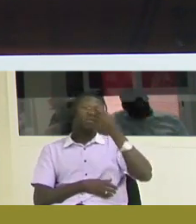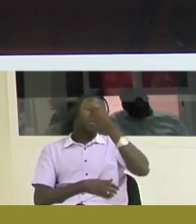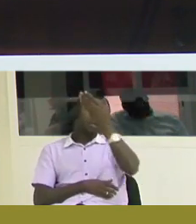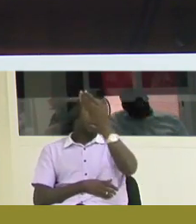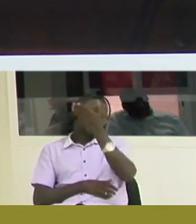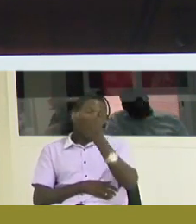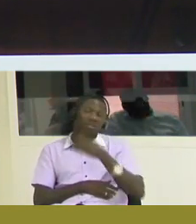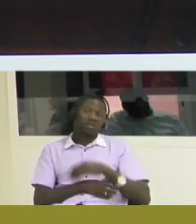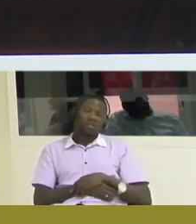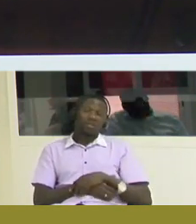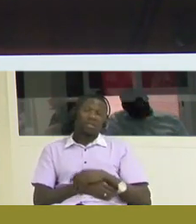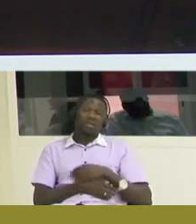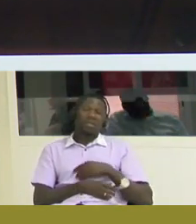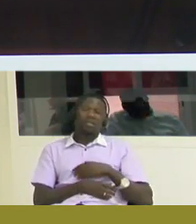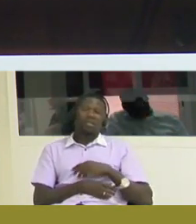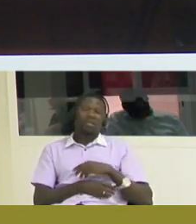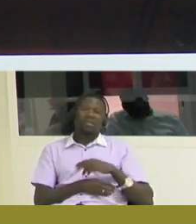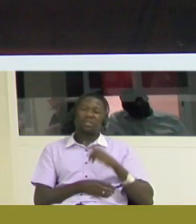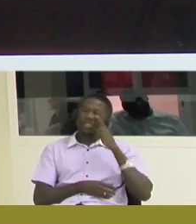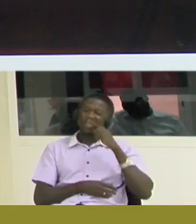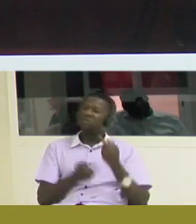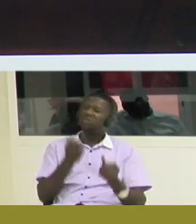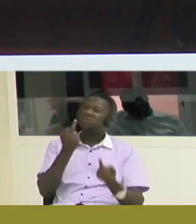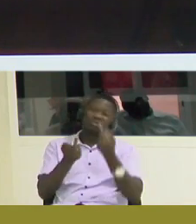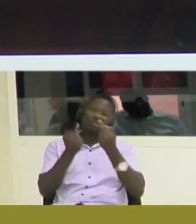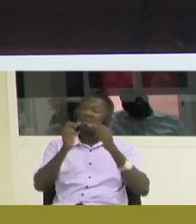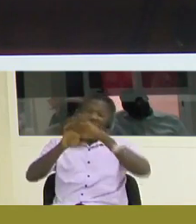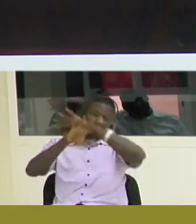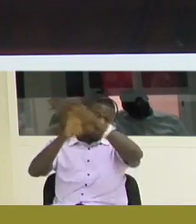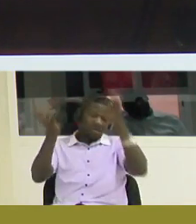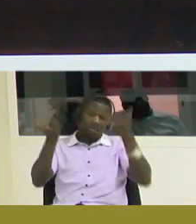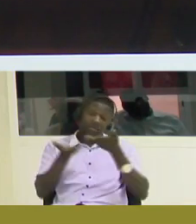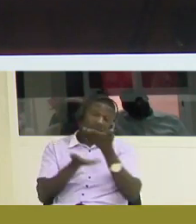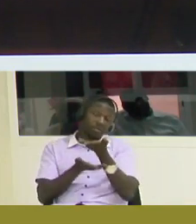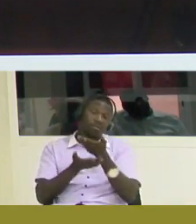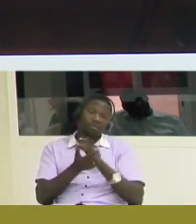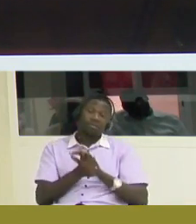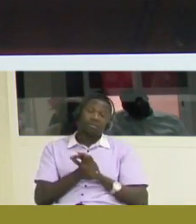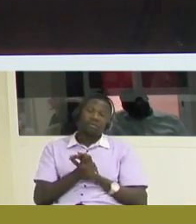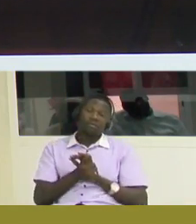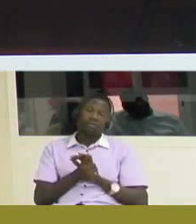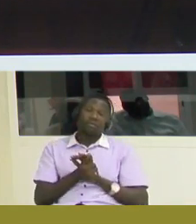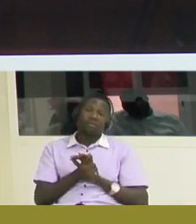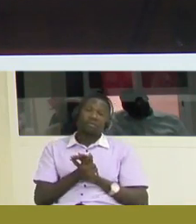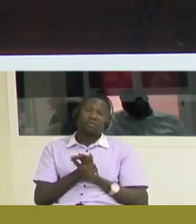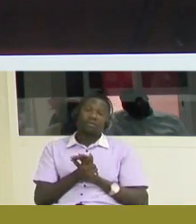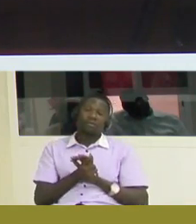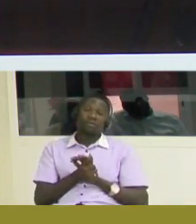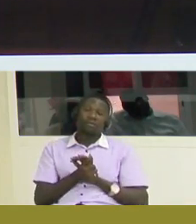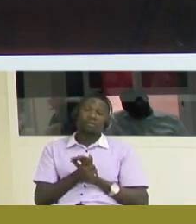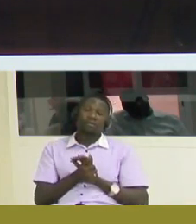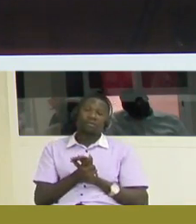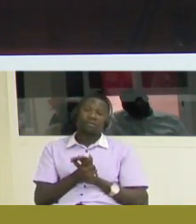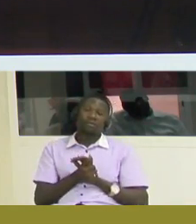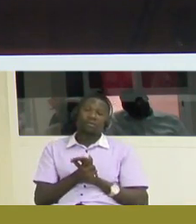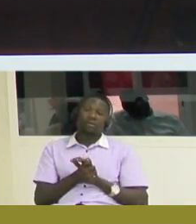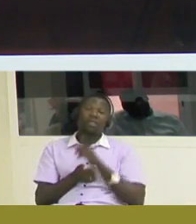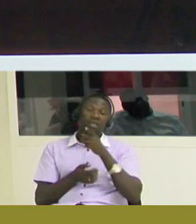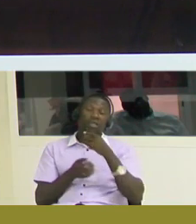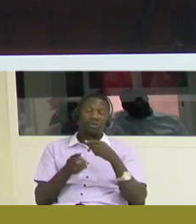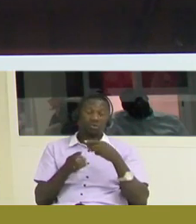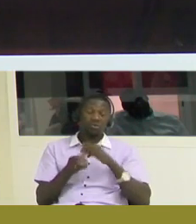practically insulted all of them that well also